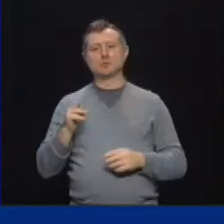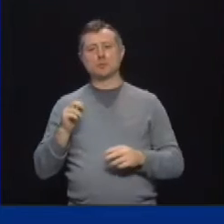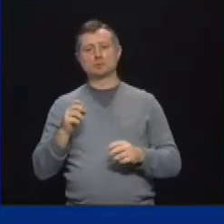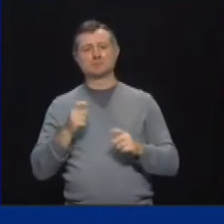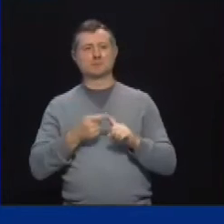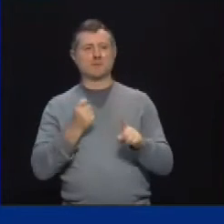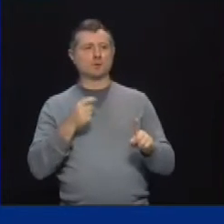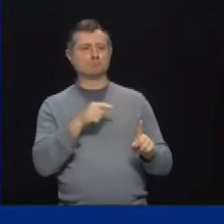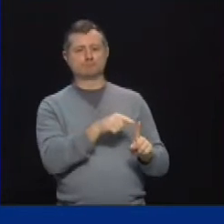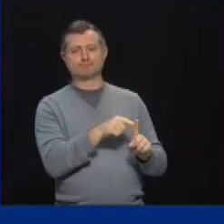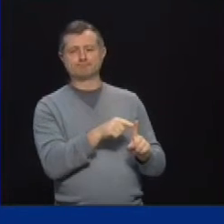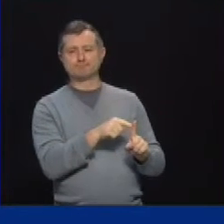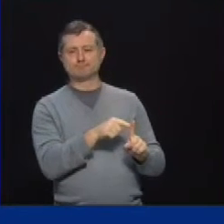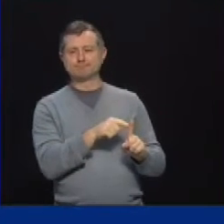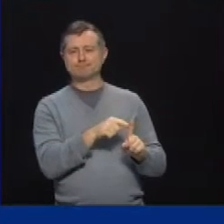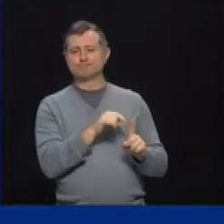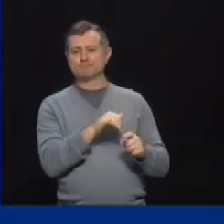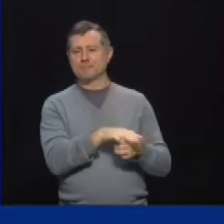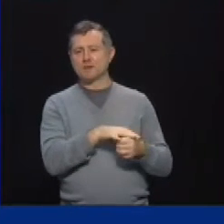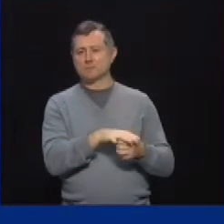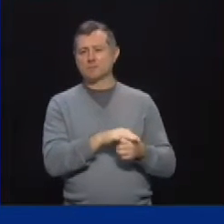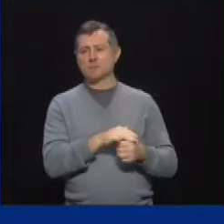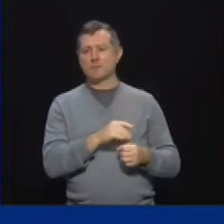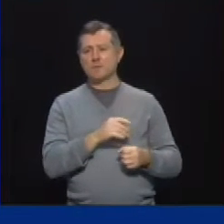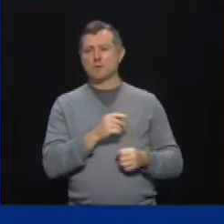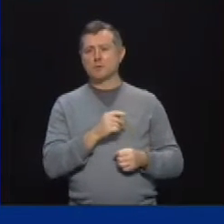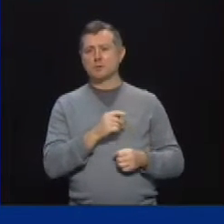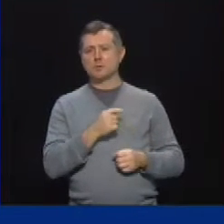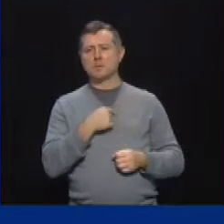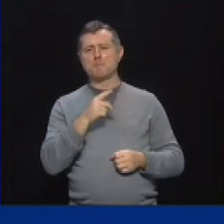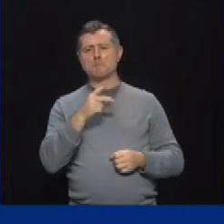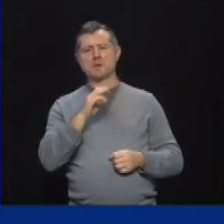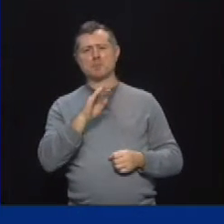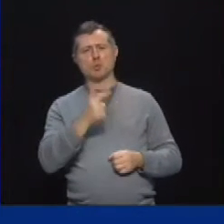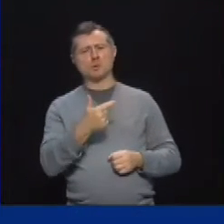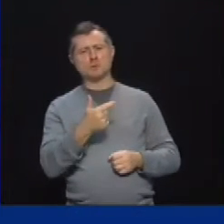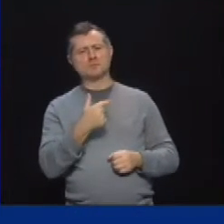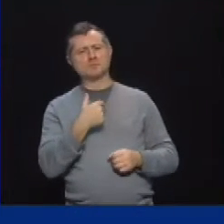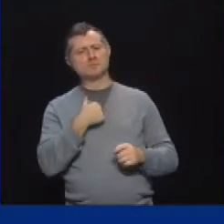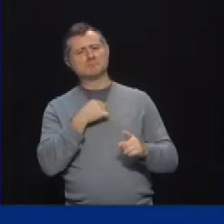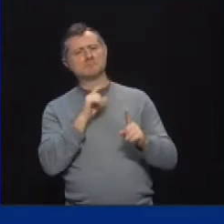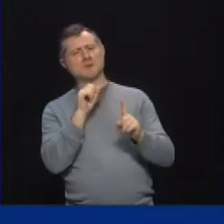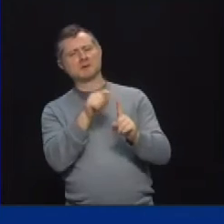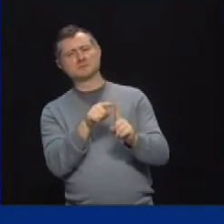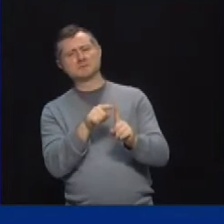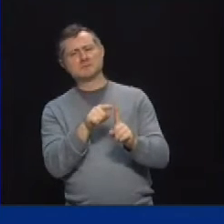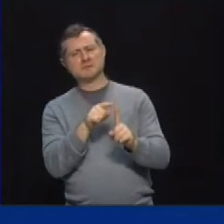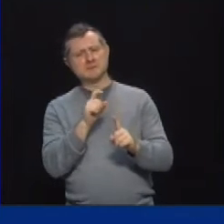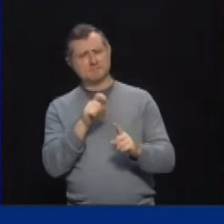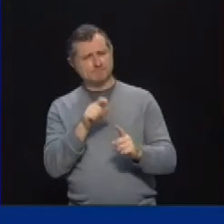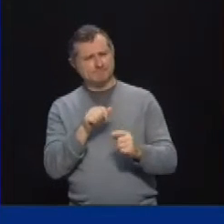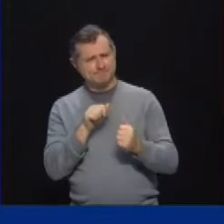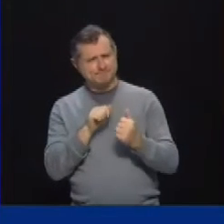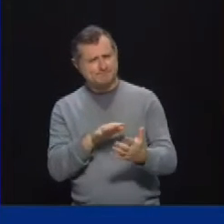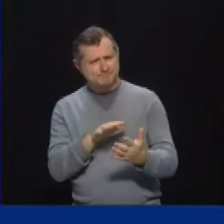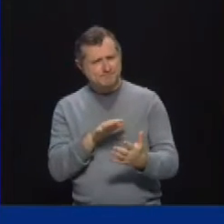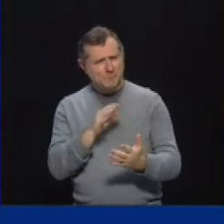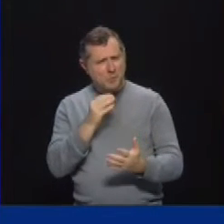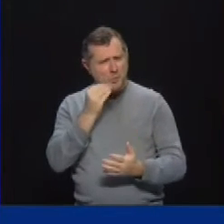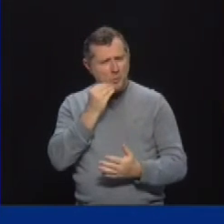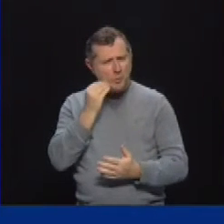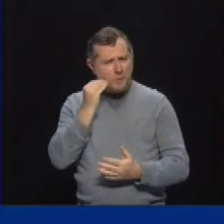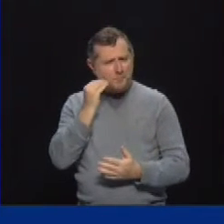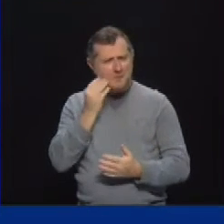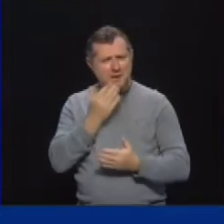speaking about issues that need to be addressed in the city, cited street homelessness. What is your approach to